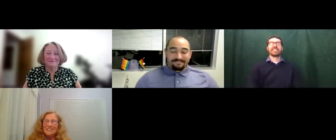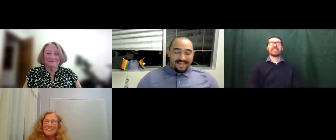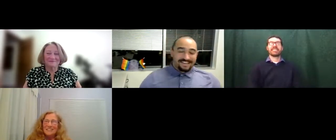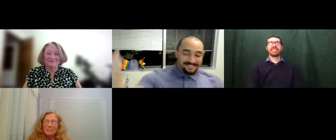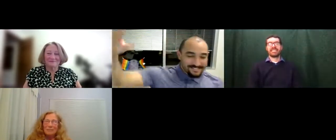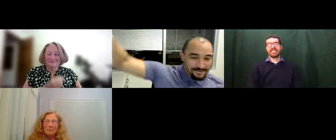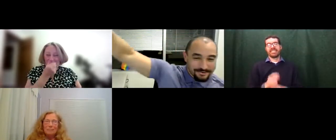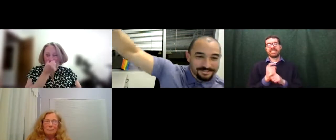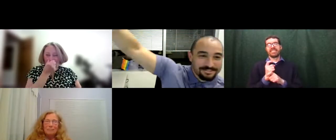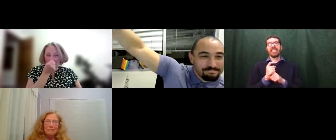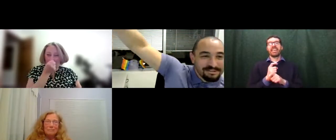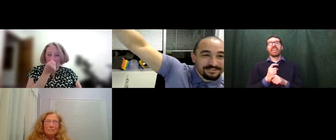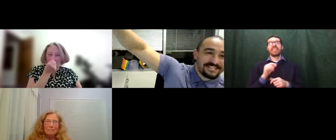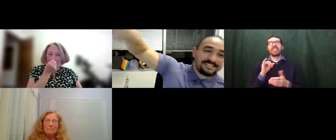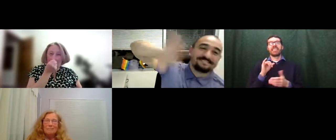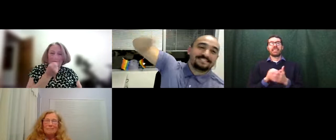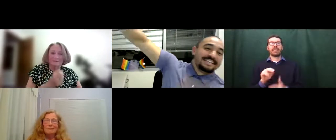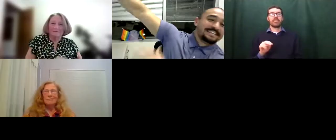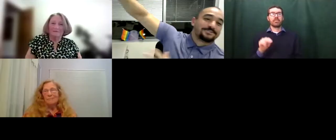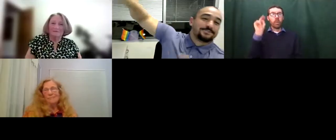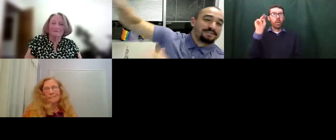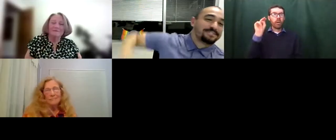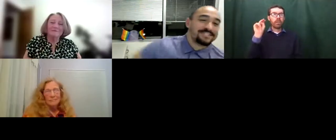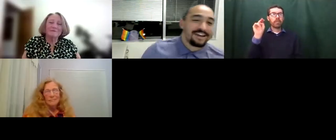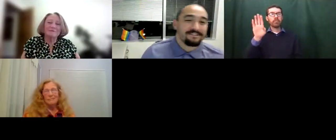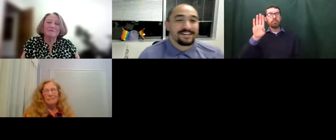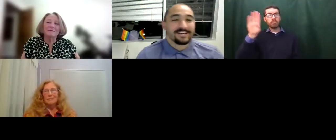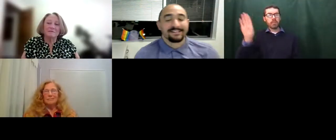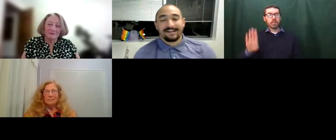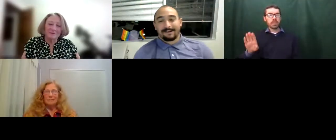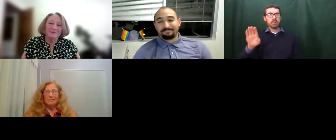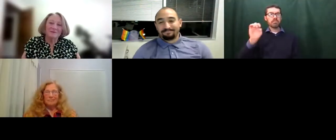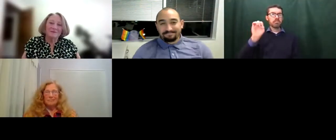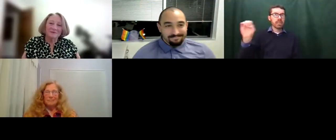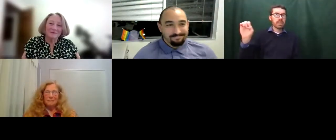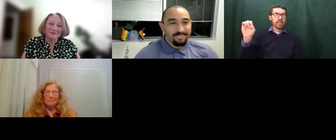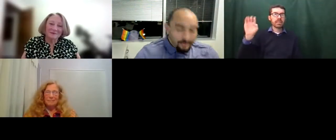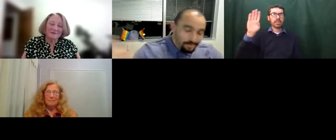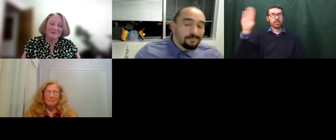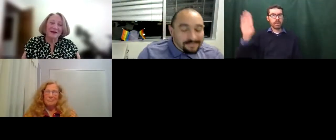is kind of that North Beaverton, Eastern Beaverton area.